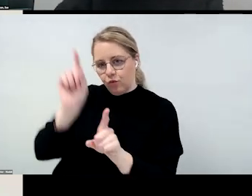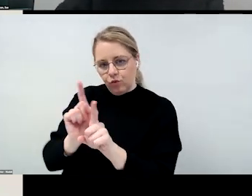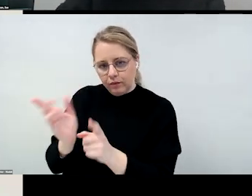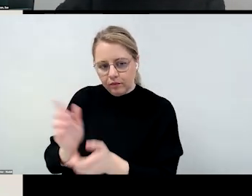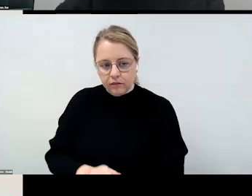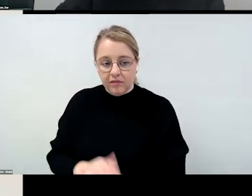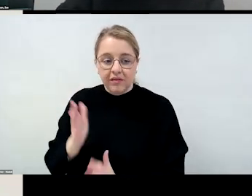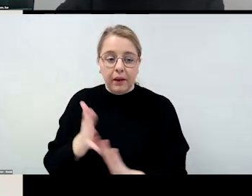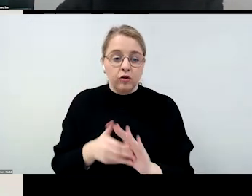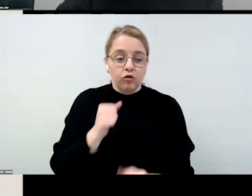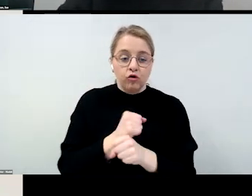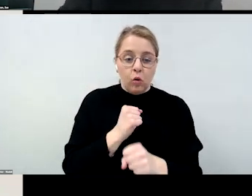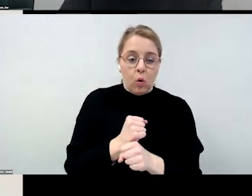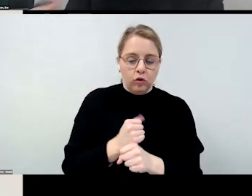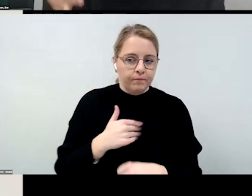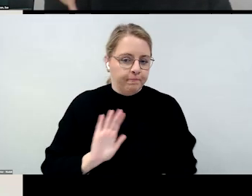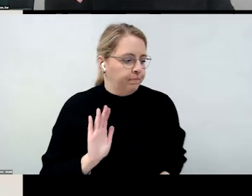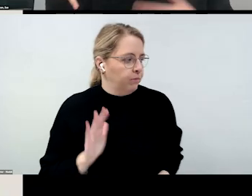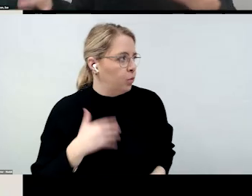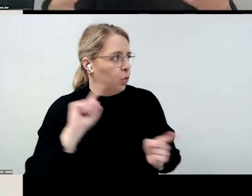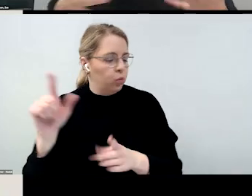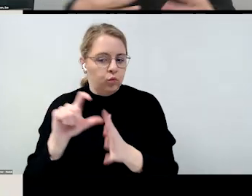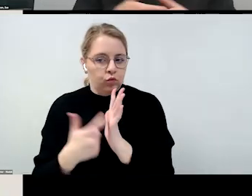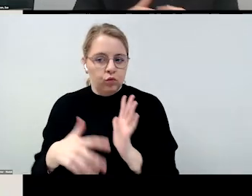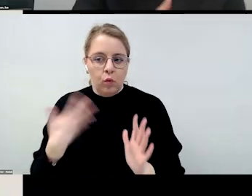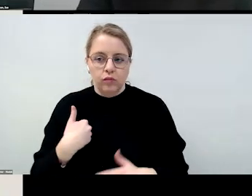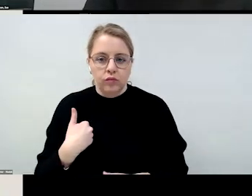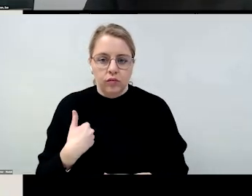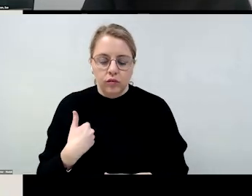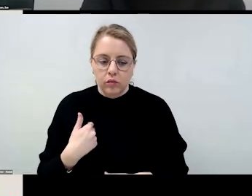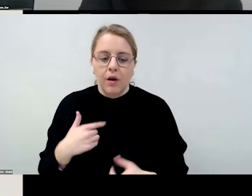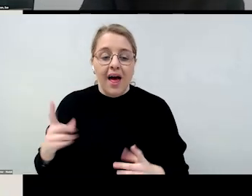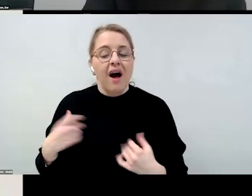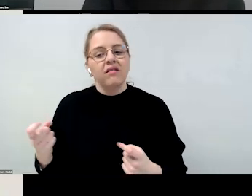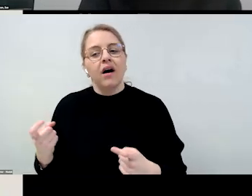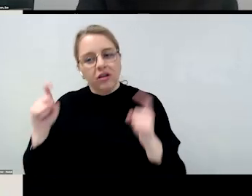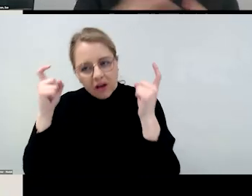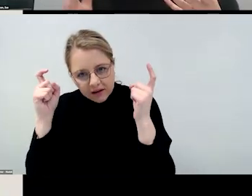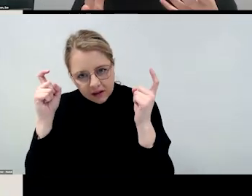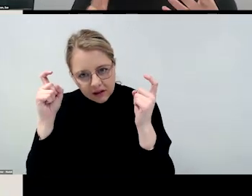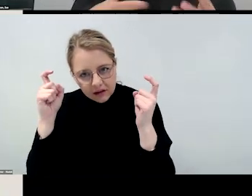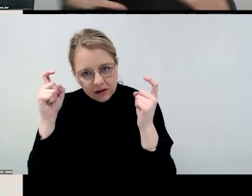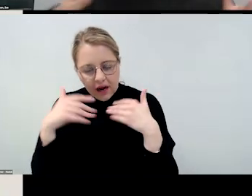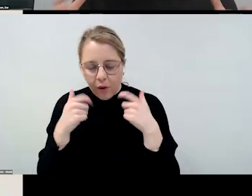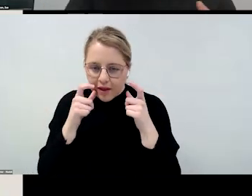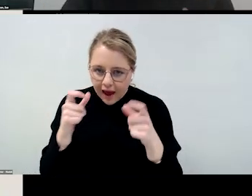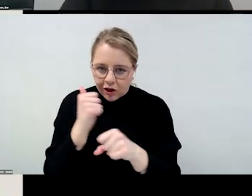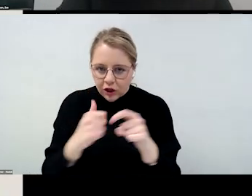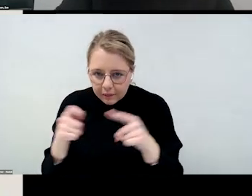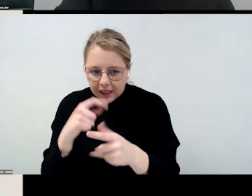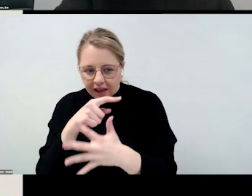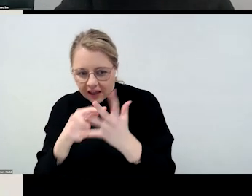avoiding reaching out to healthcare services. And this anxiety George now associates with healthcare creates